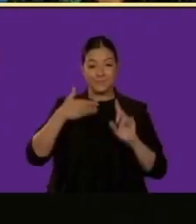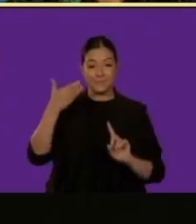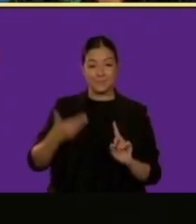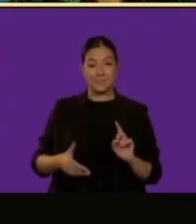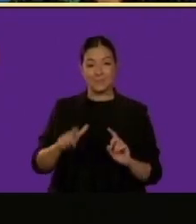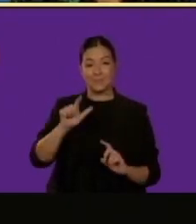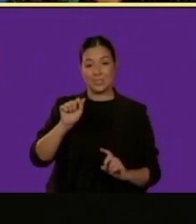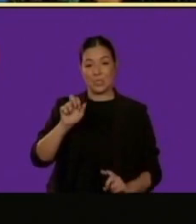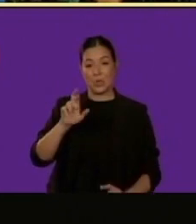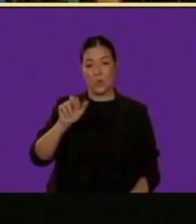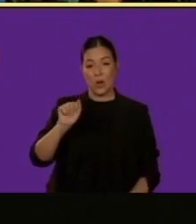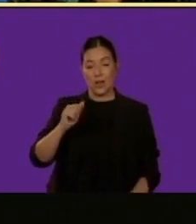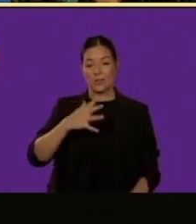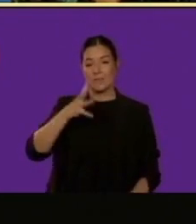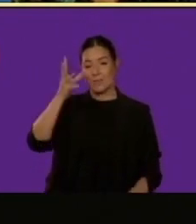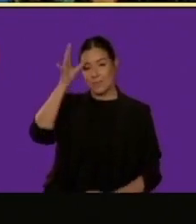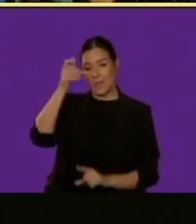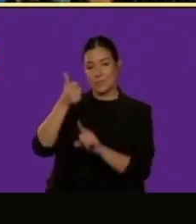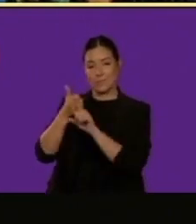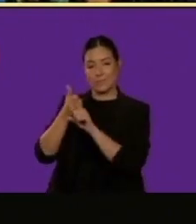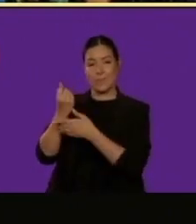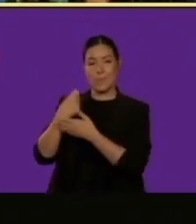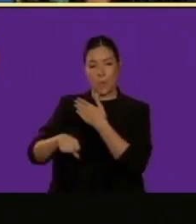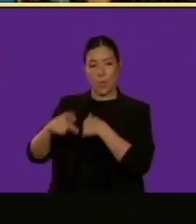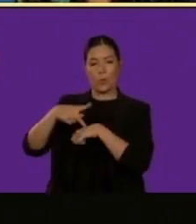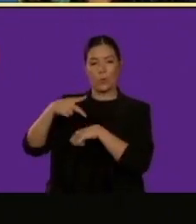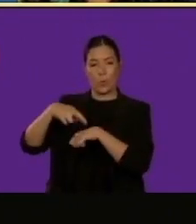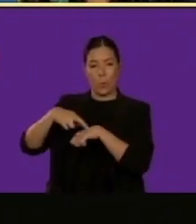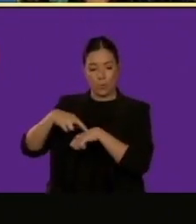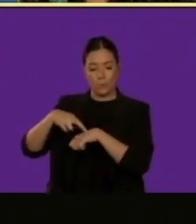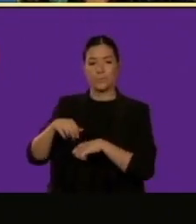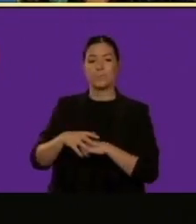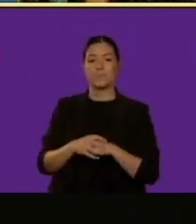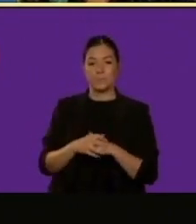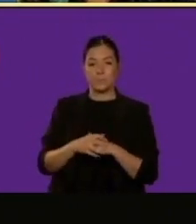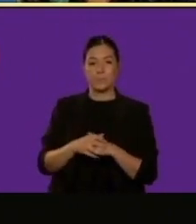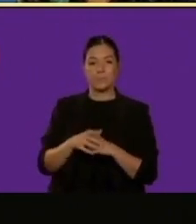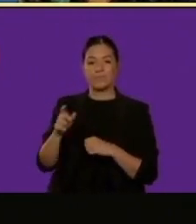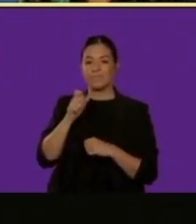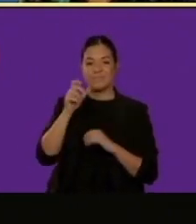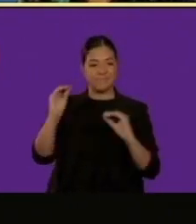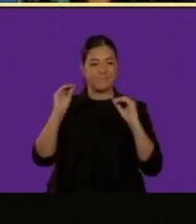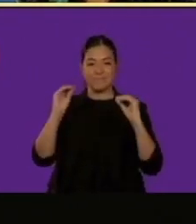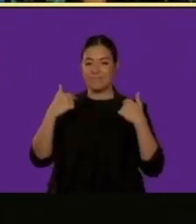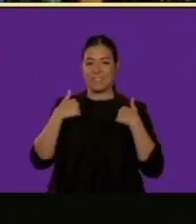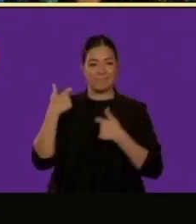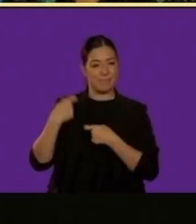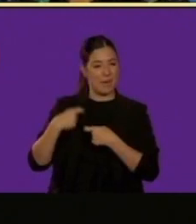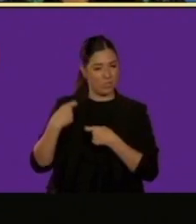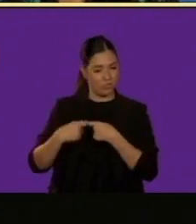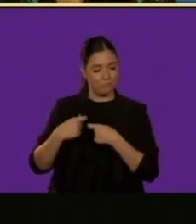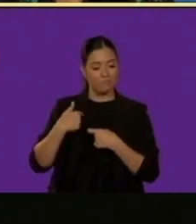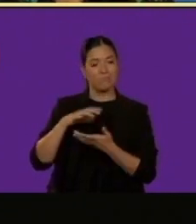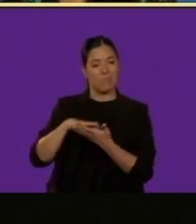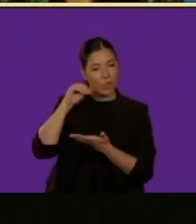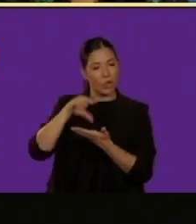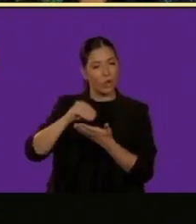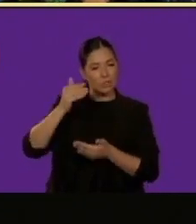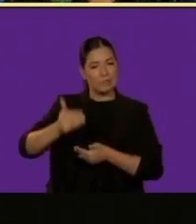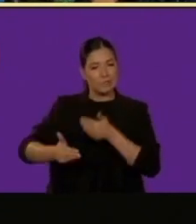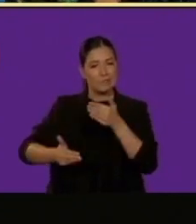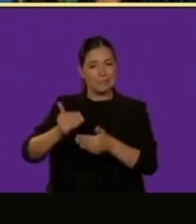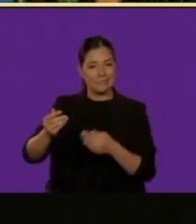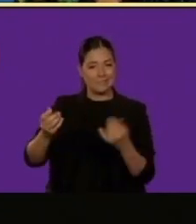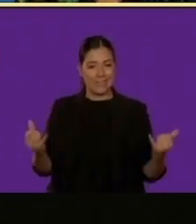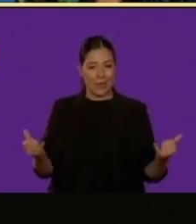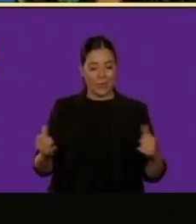primero y students tercero in the y first clases two, the especiales third para degrees, and niños selective classes for some cuatro, students cinco, in siete fourth and años fifth